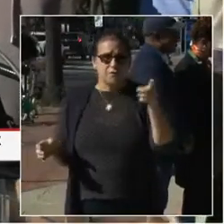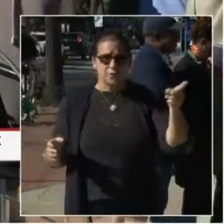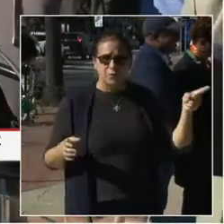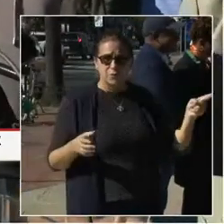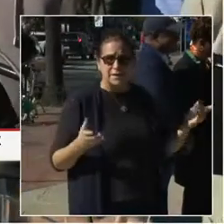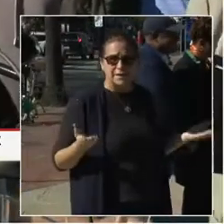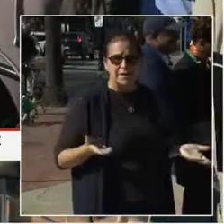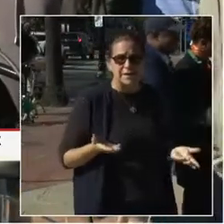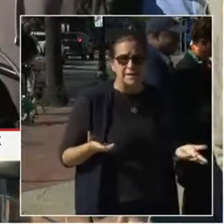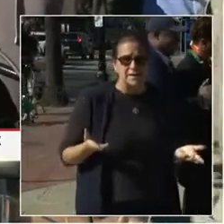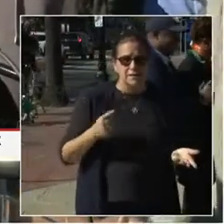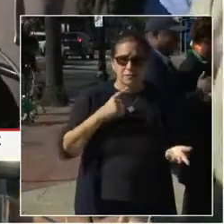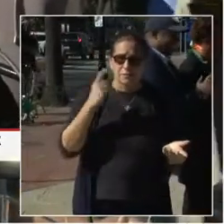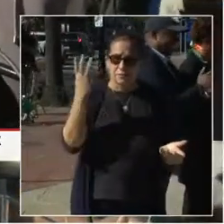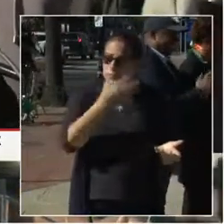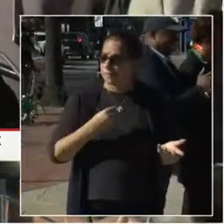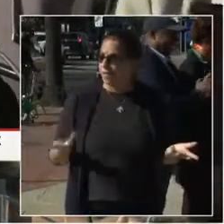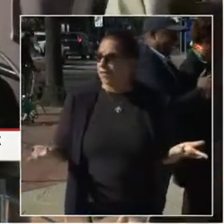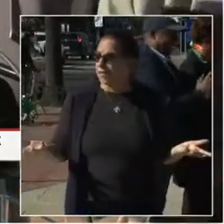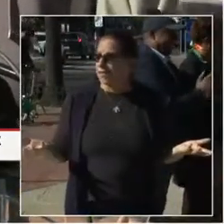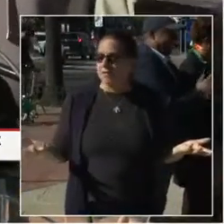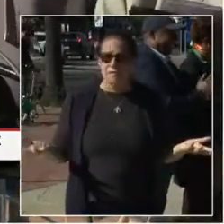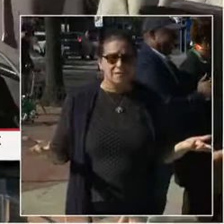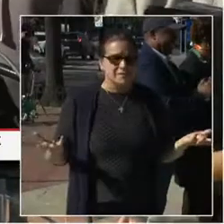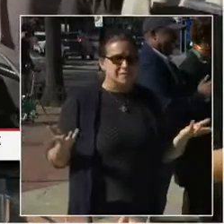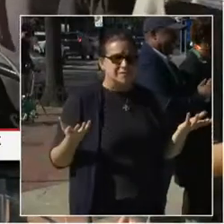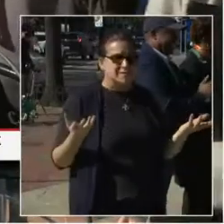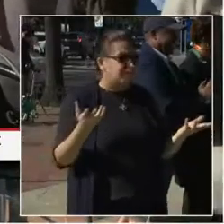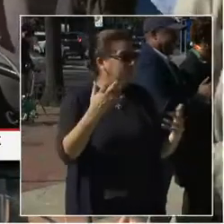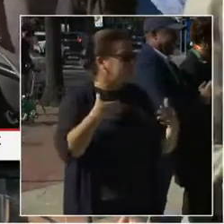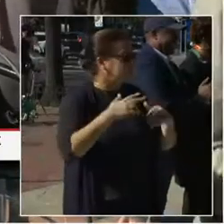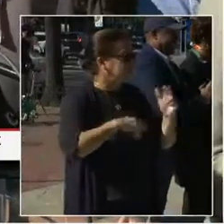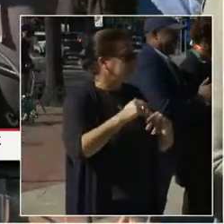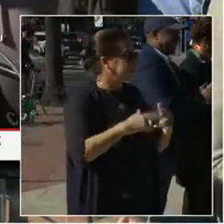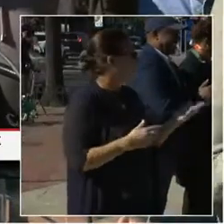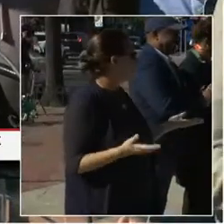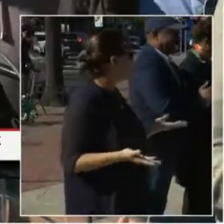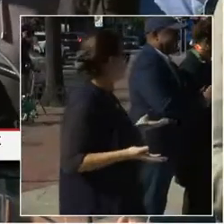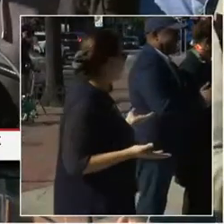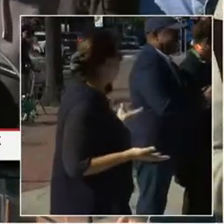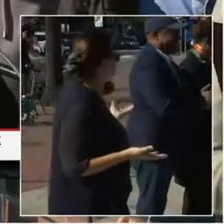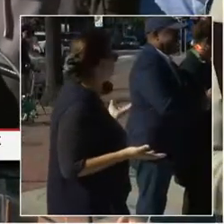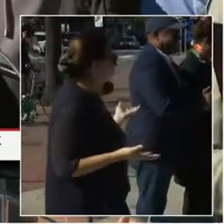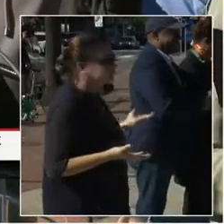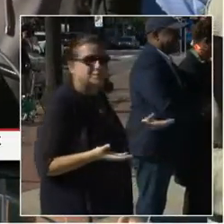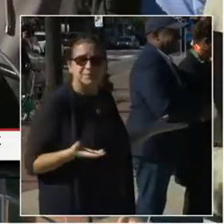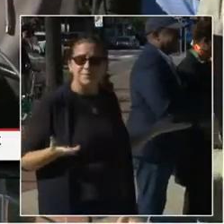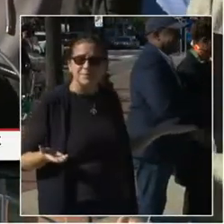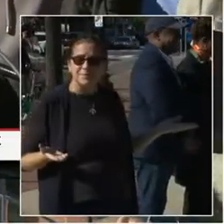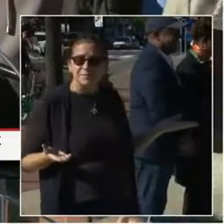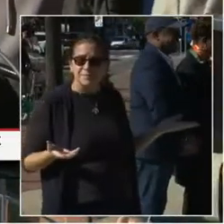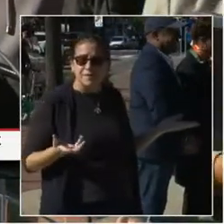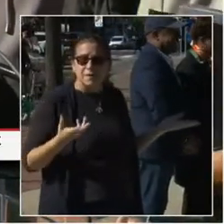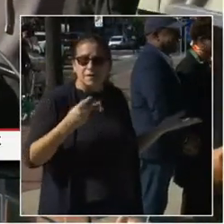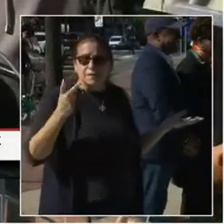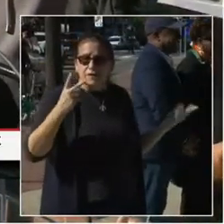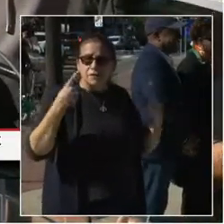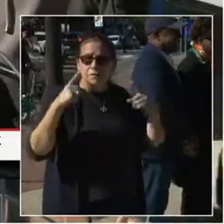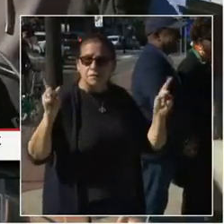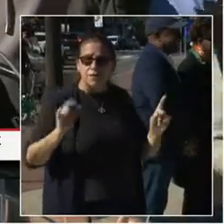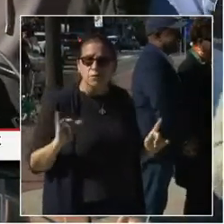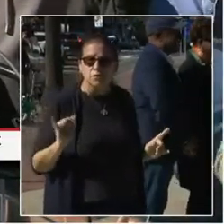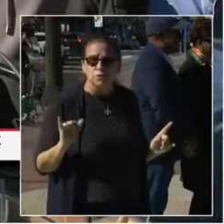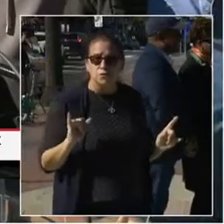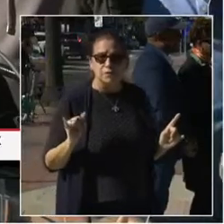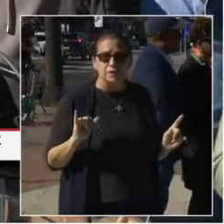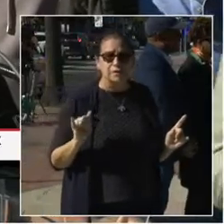Miss Ali. And I know that I can make it too when I see public figures such